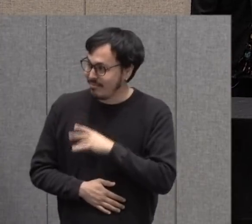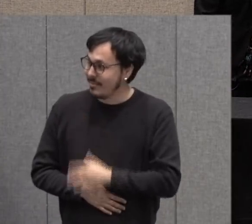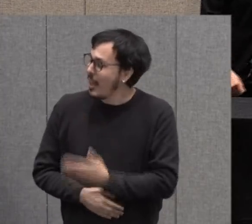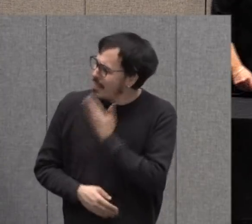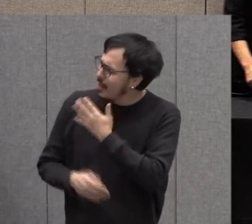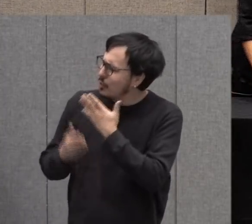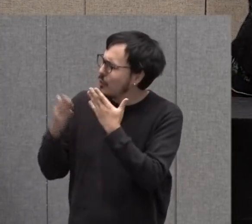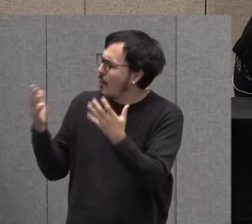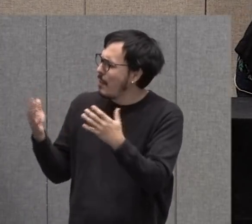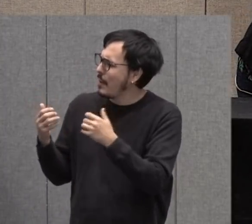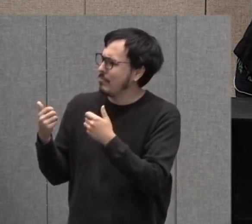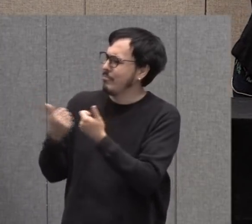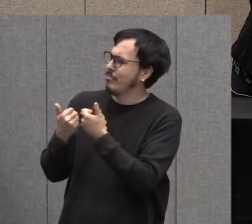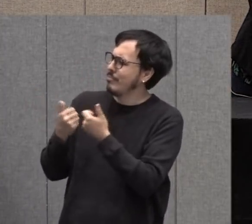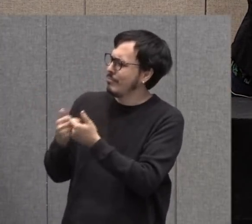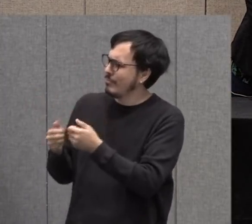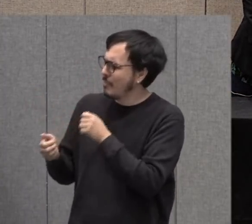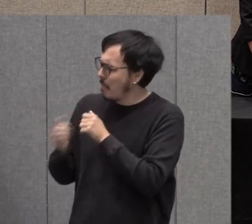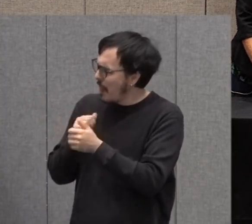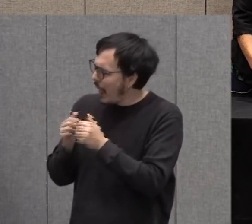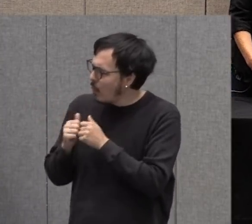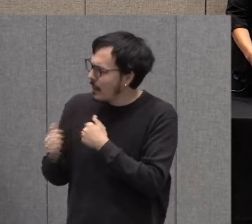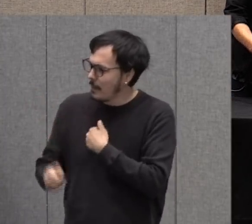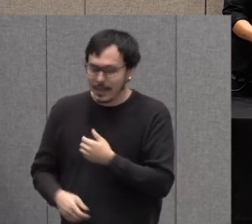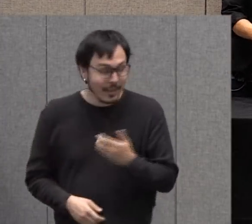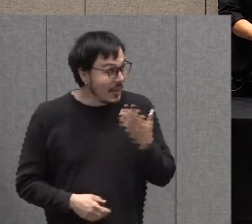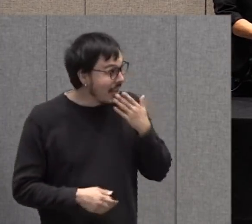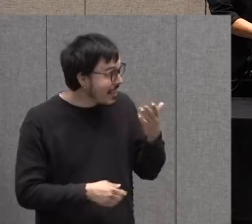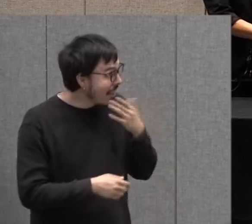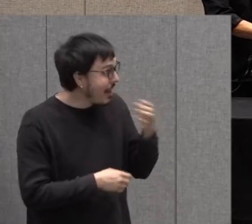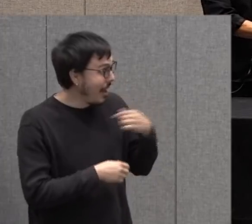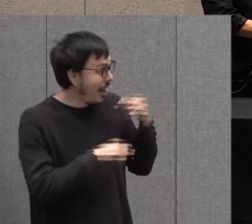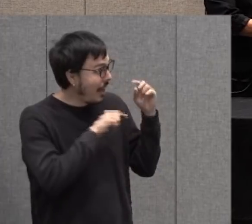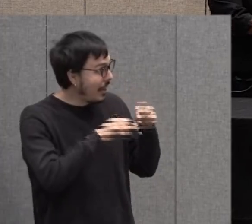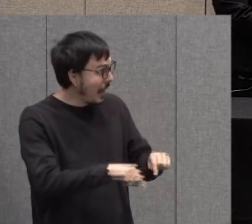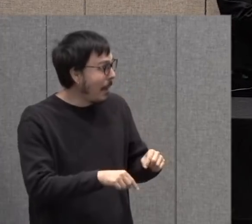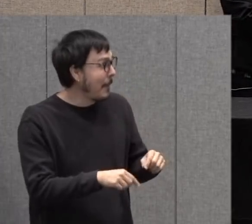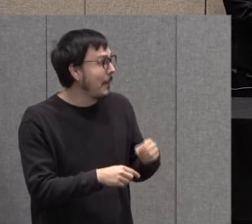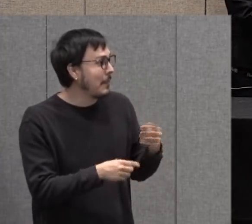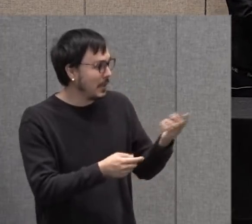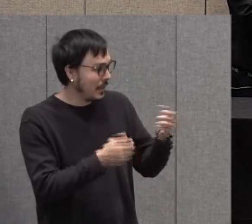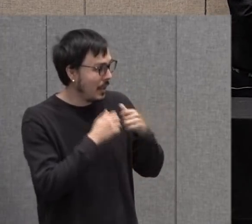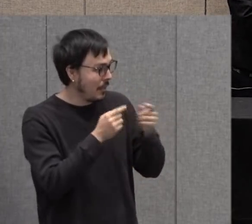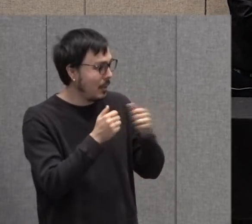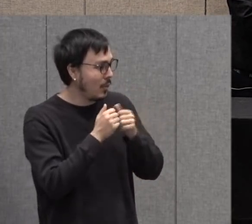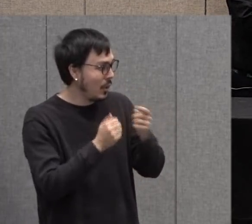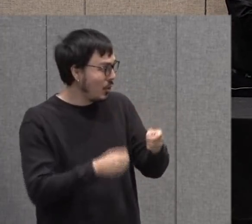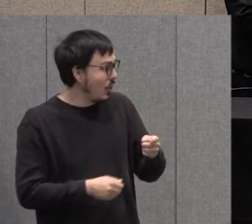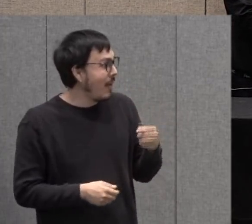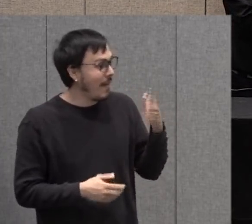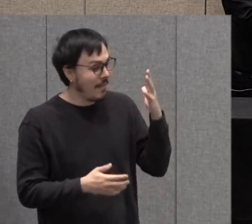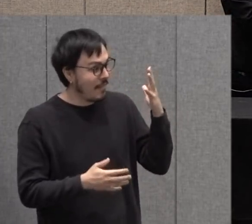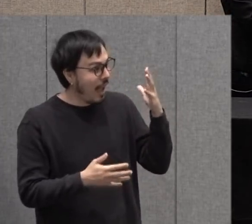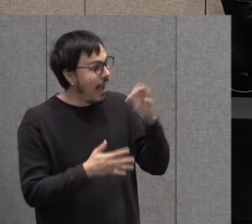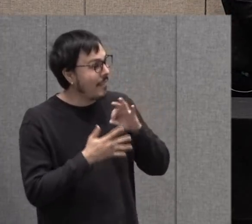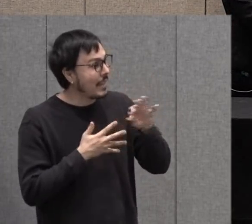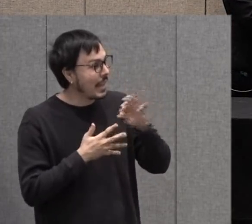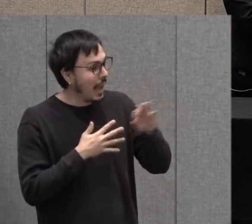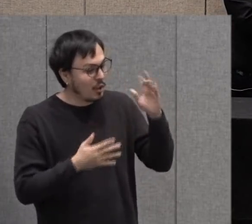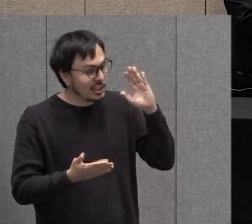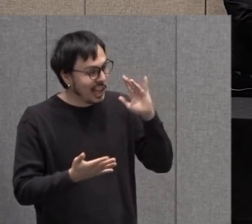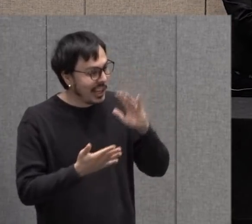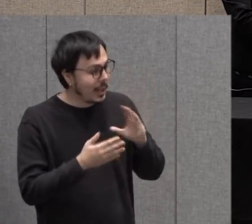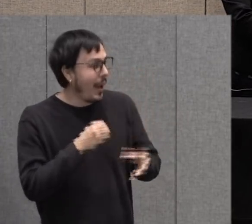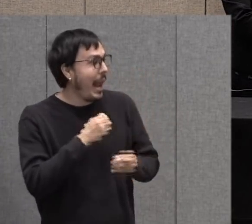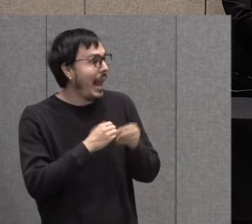playing today. Thanks for letting me come play some math games with you. Definitely. 5-count shakedown, add 9,